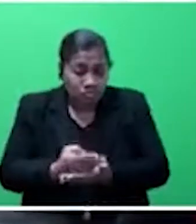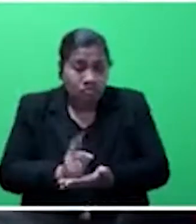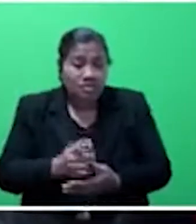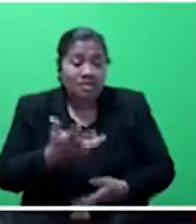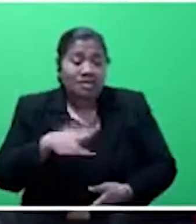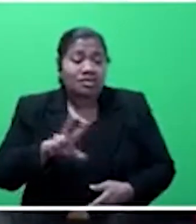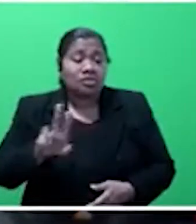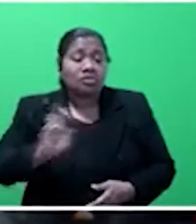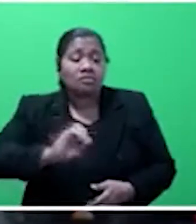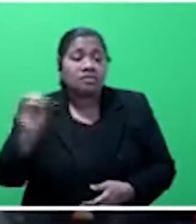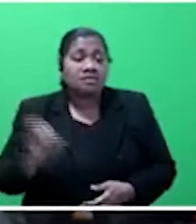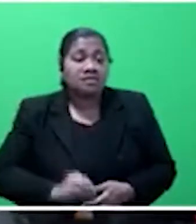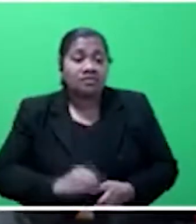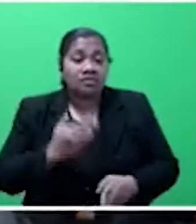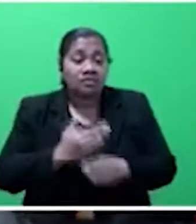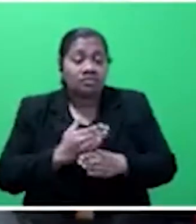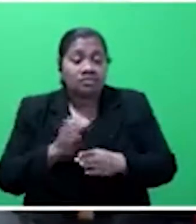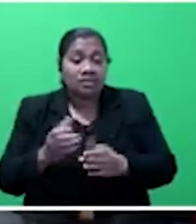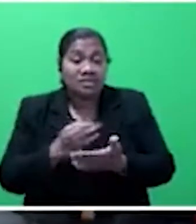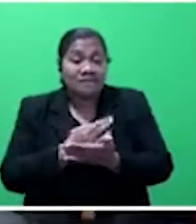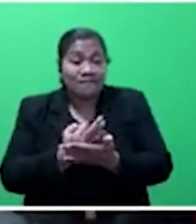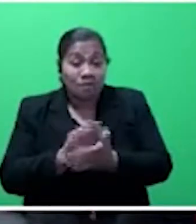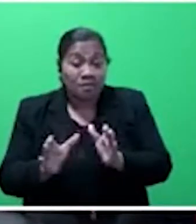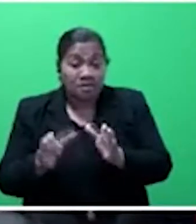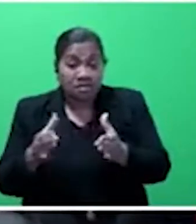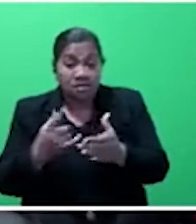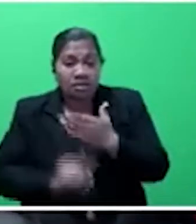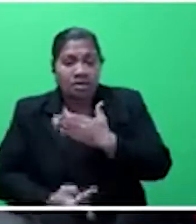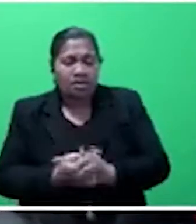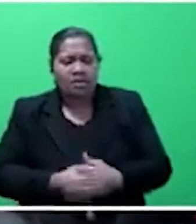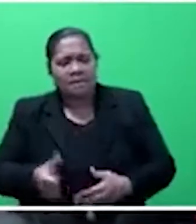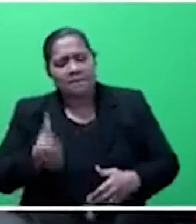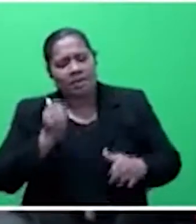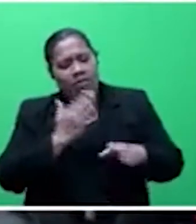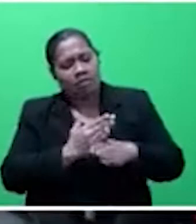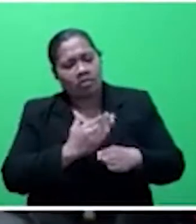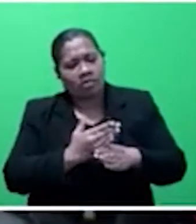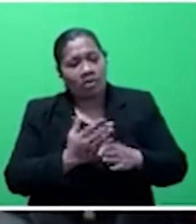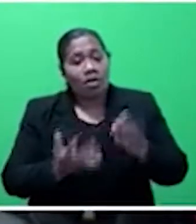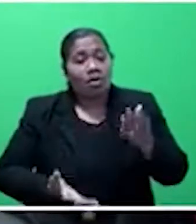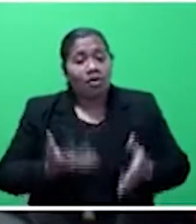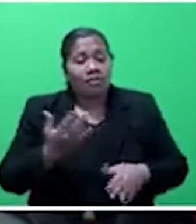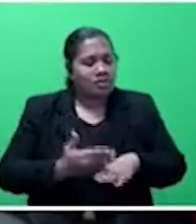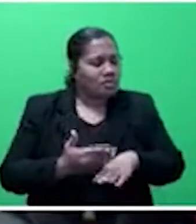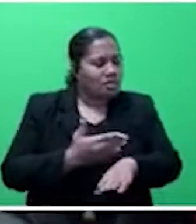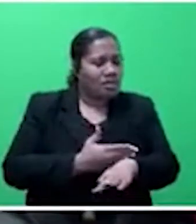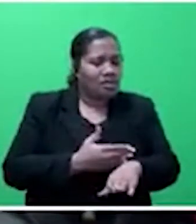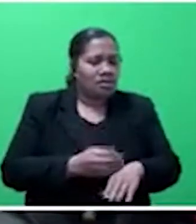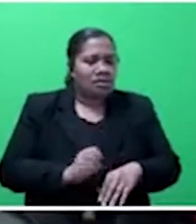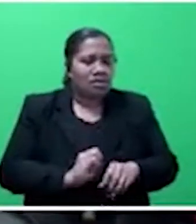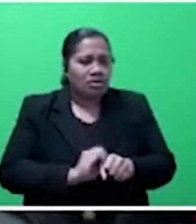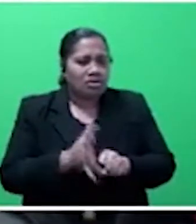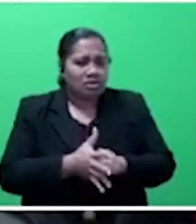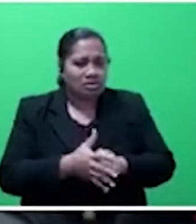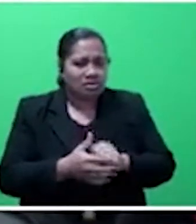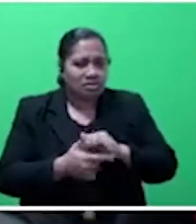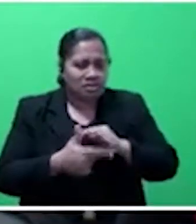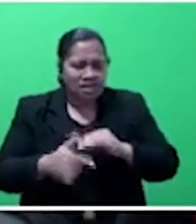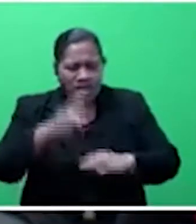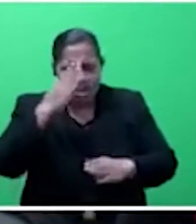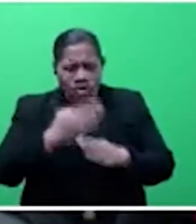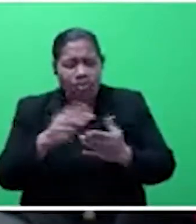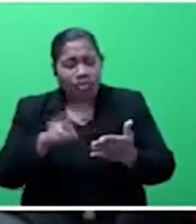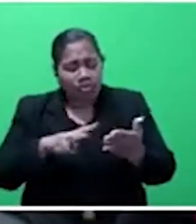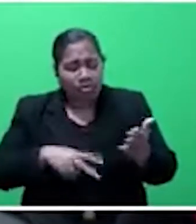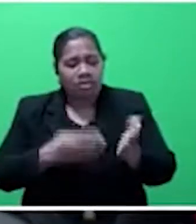formal sector are back to work compared to the pre-COVID levels. And I hope that he reads the budget address